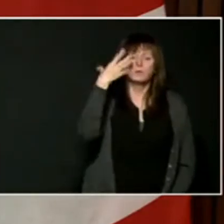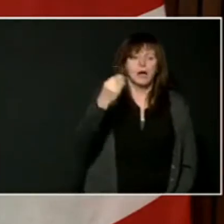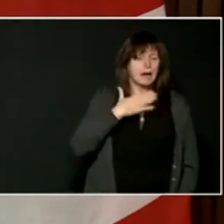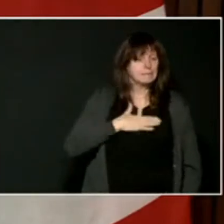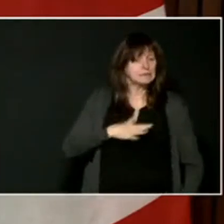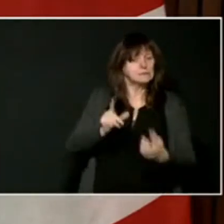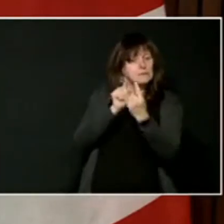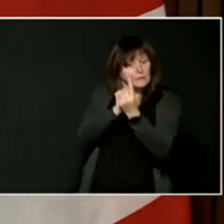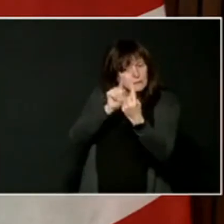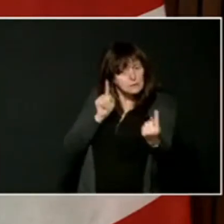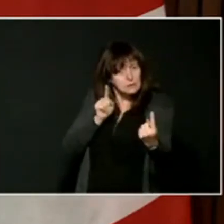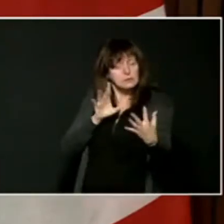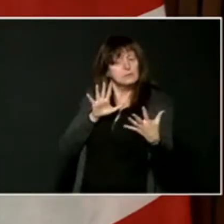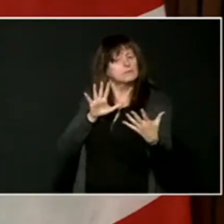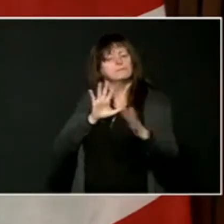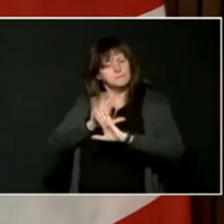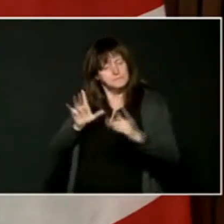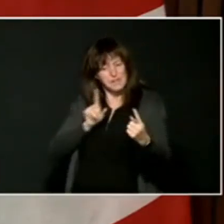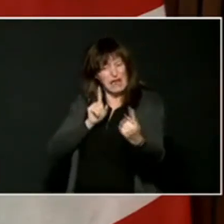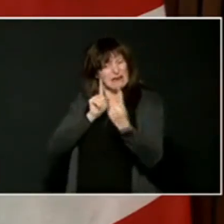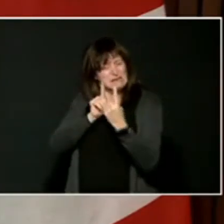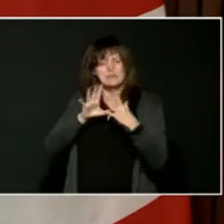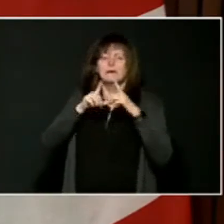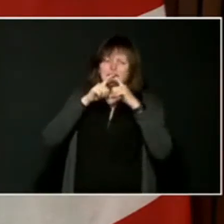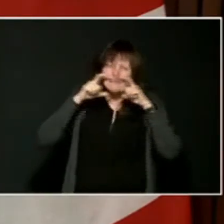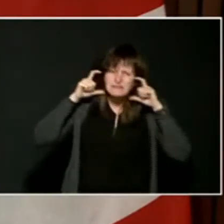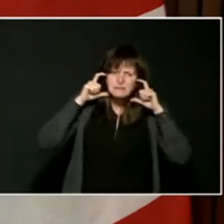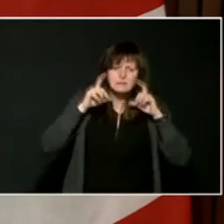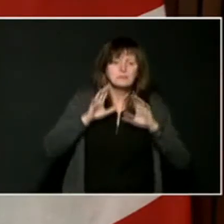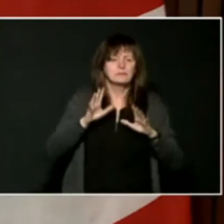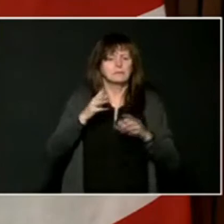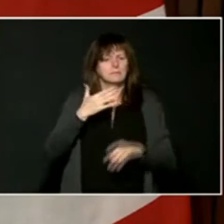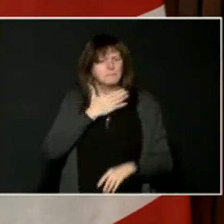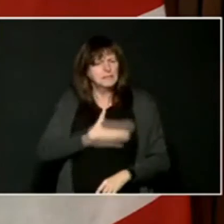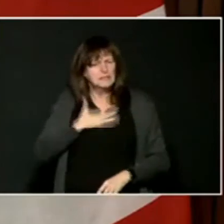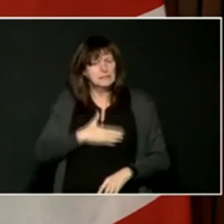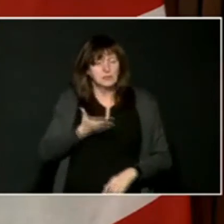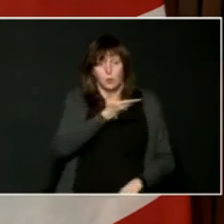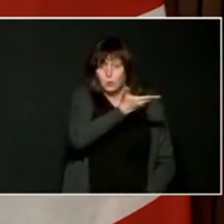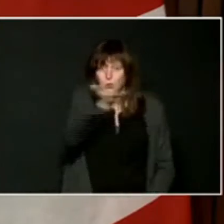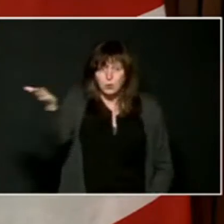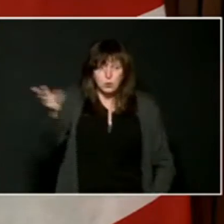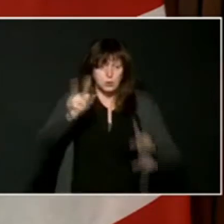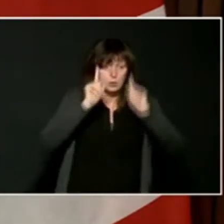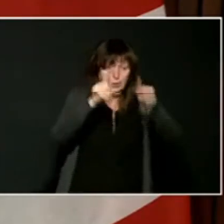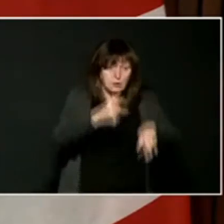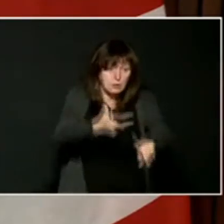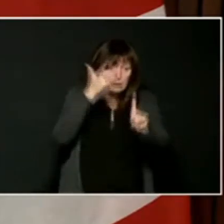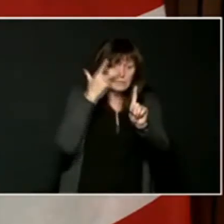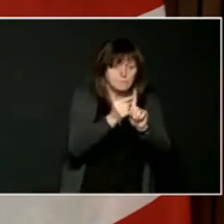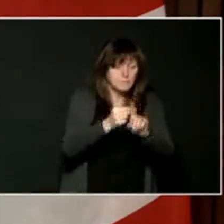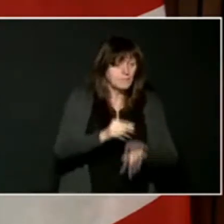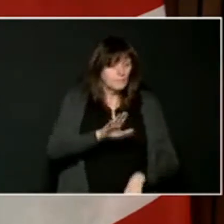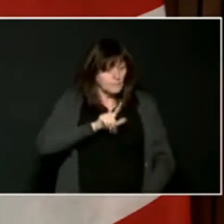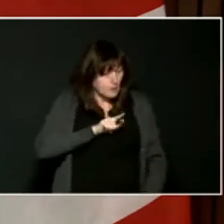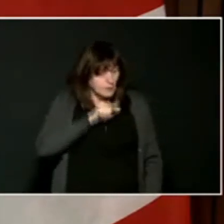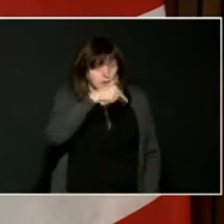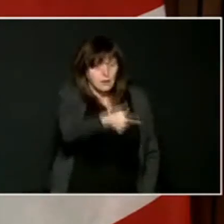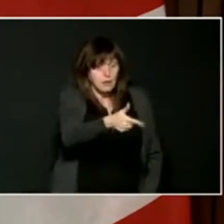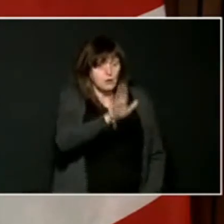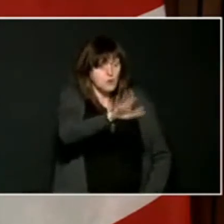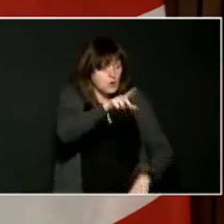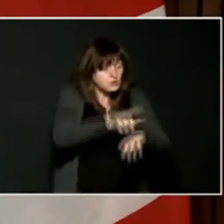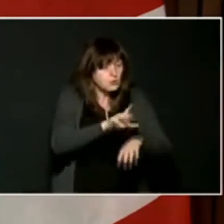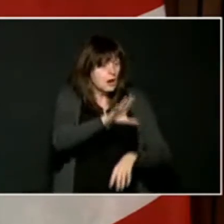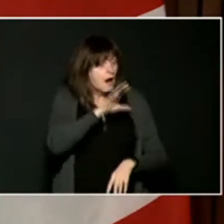mask. Second, please get vaccinated. When you're eligible, please do not put that off. And if you can help other people